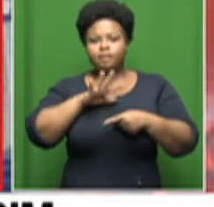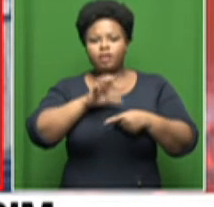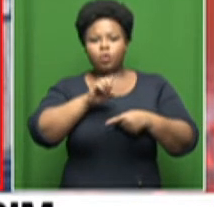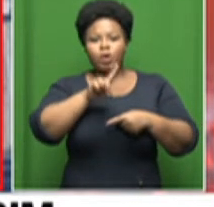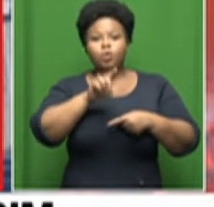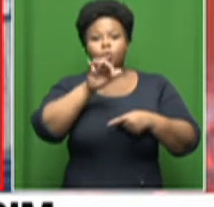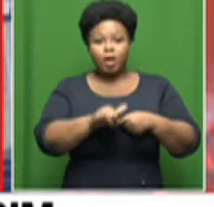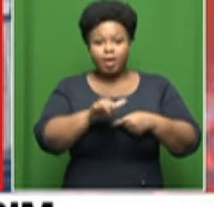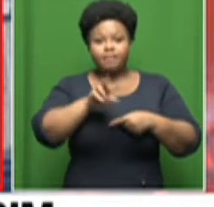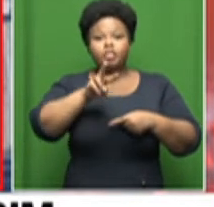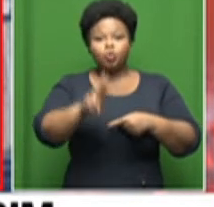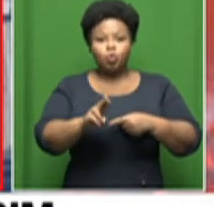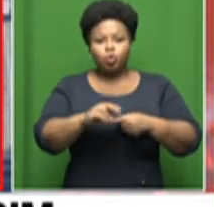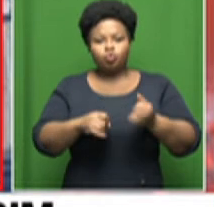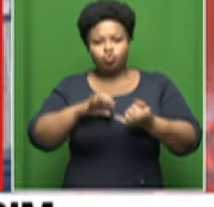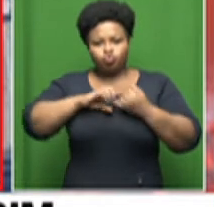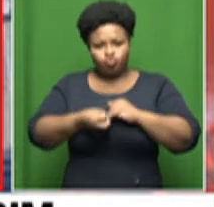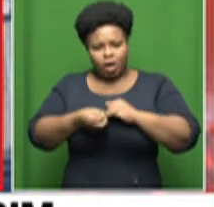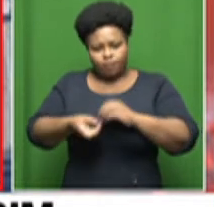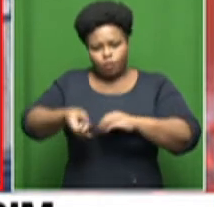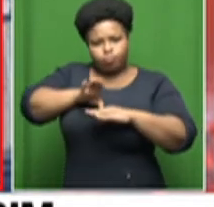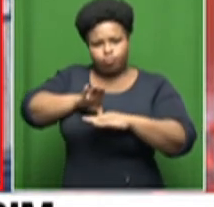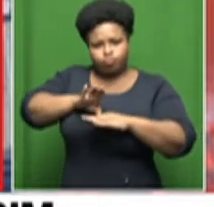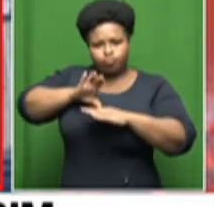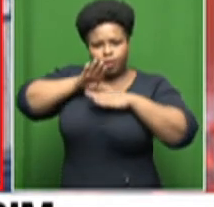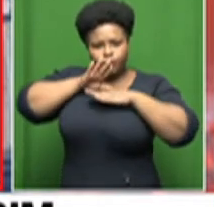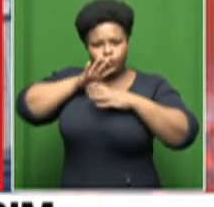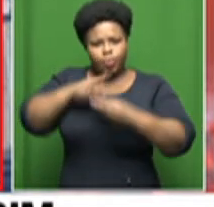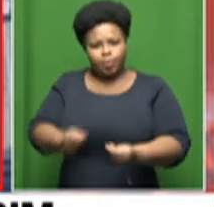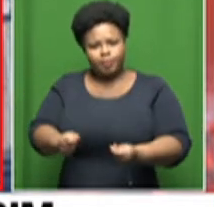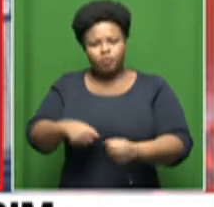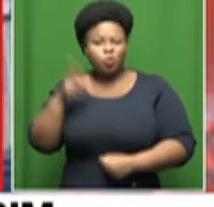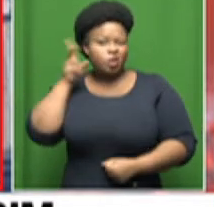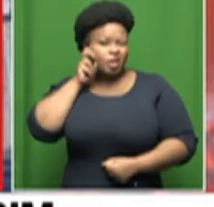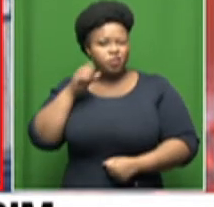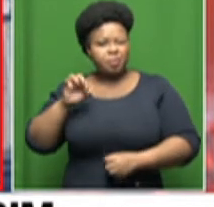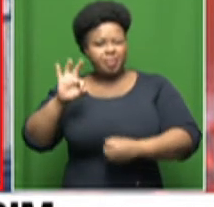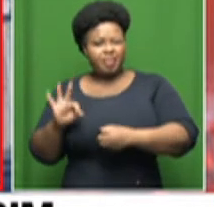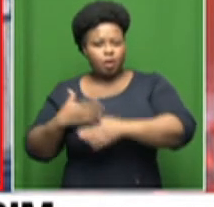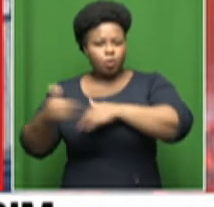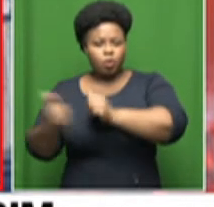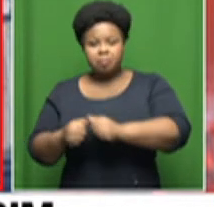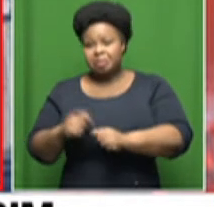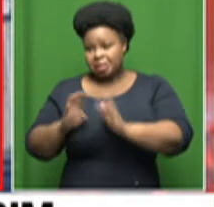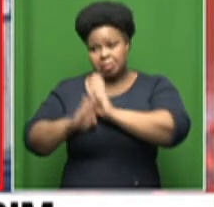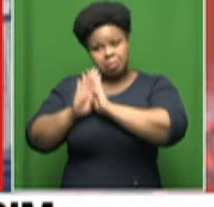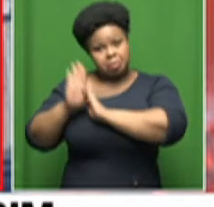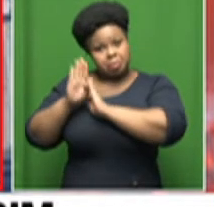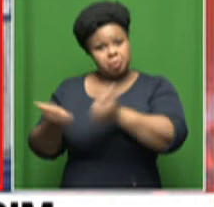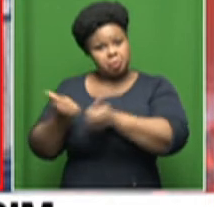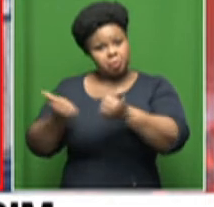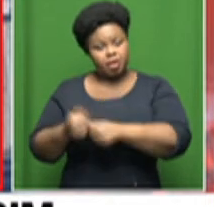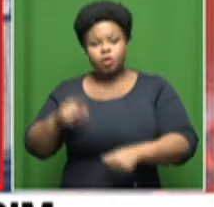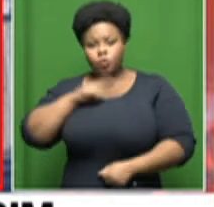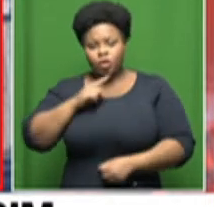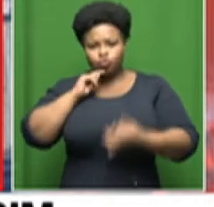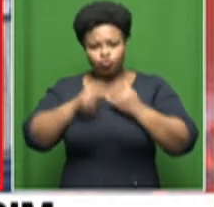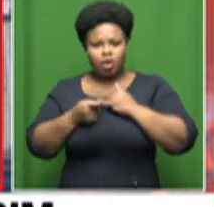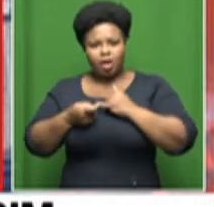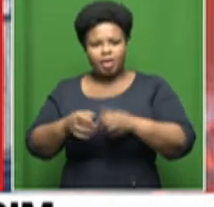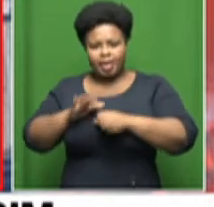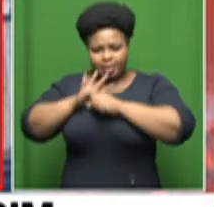501Y.V2 boosters, and we already heard from at least 3 of our colleagues about the good progress that they are making on these